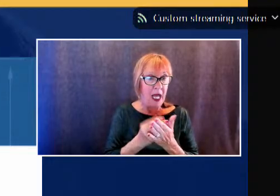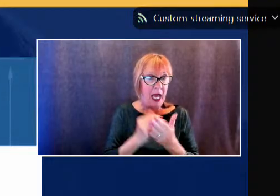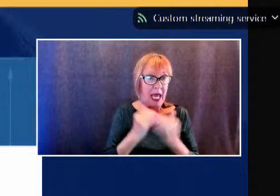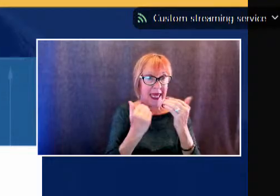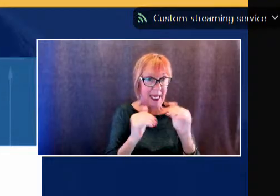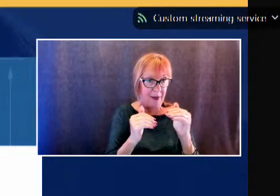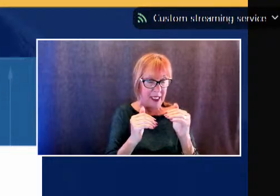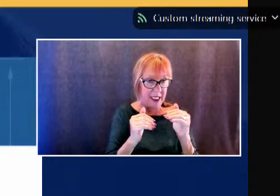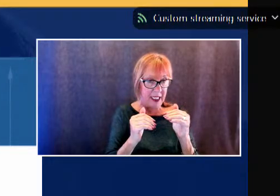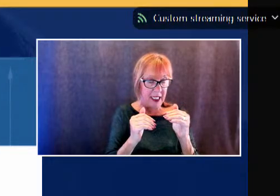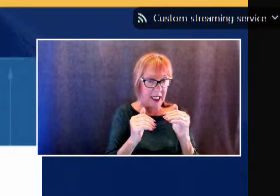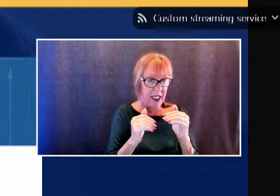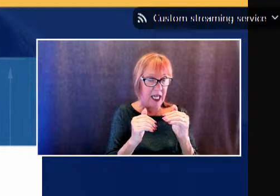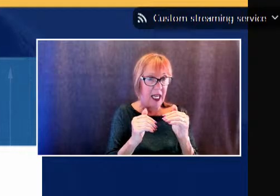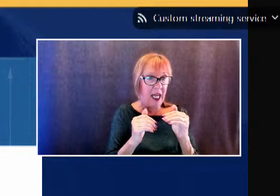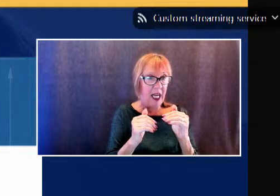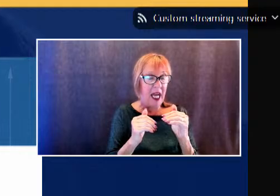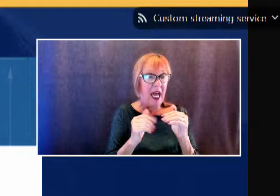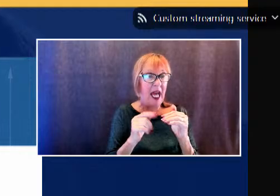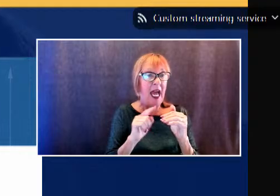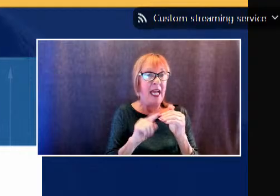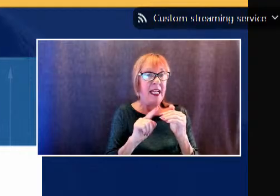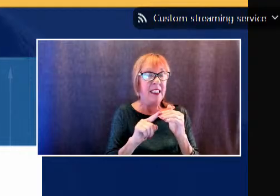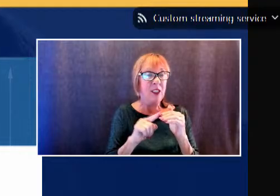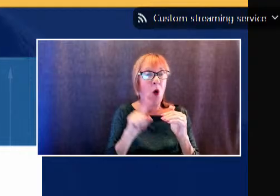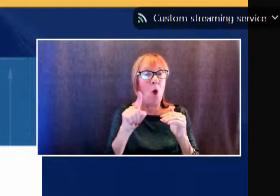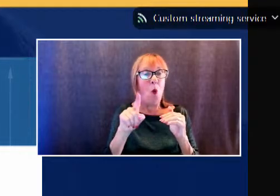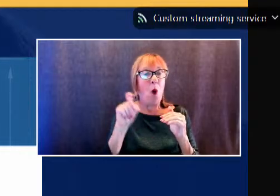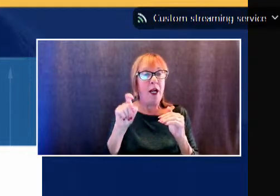be in LA County,